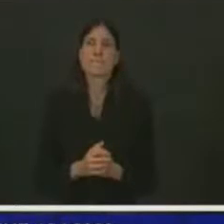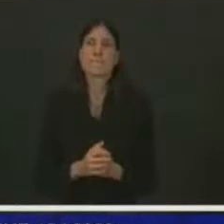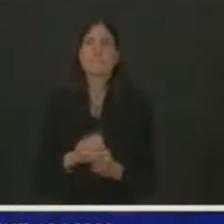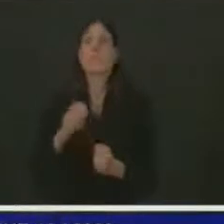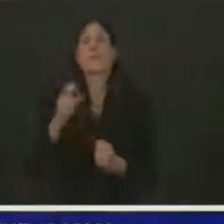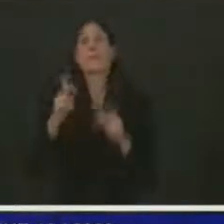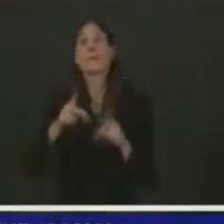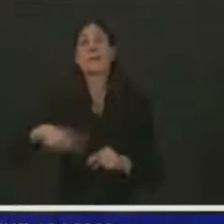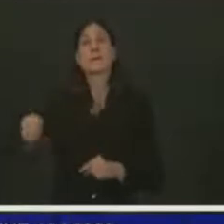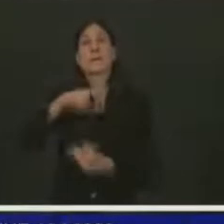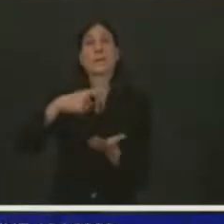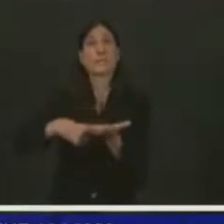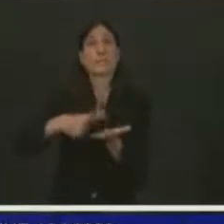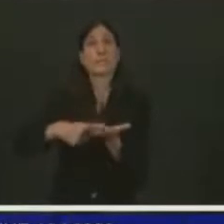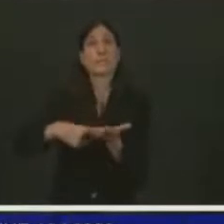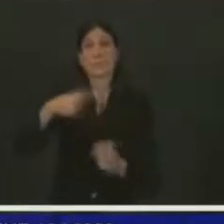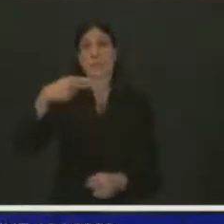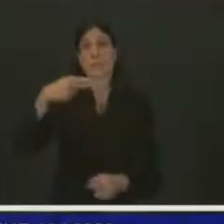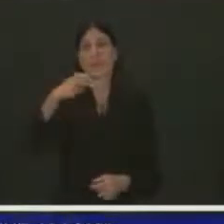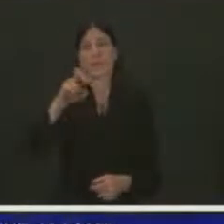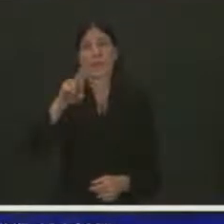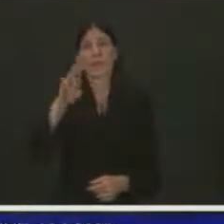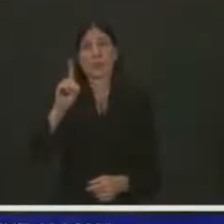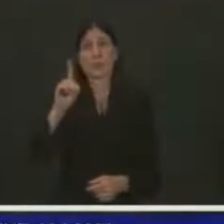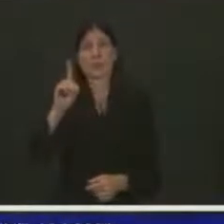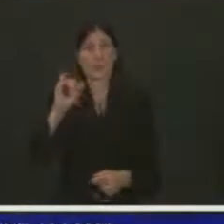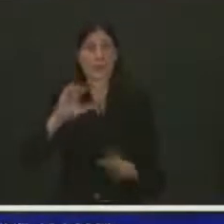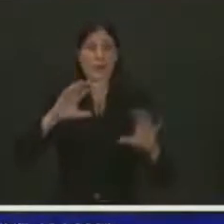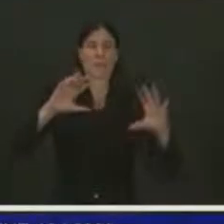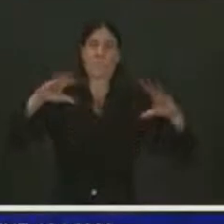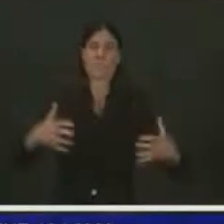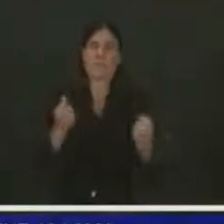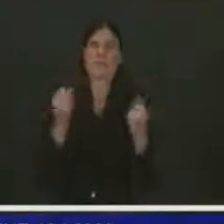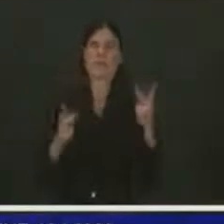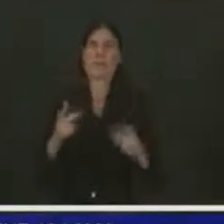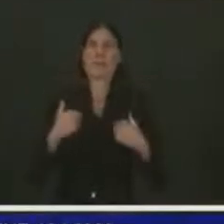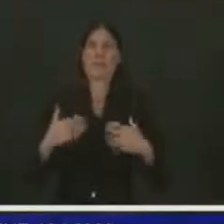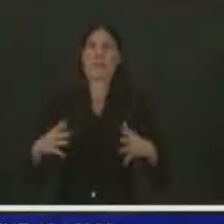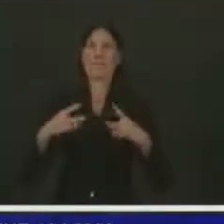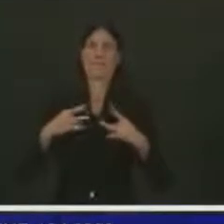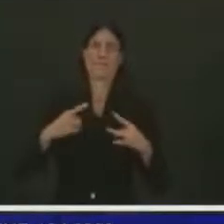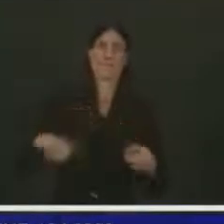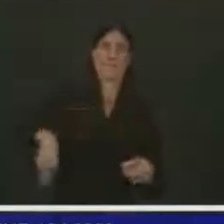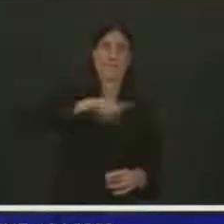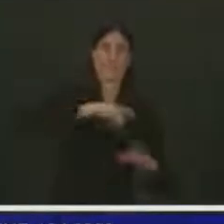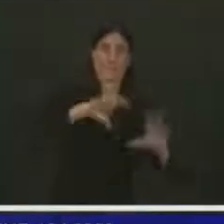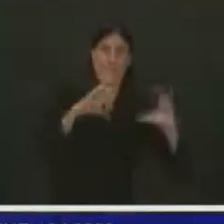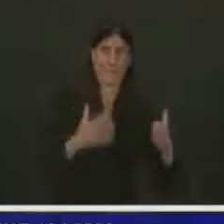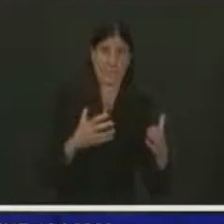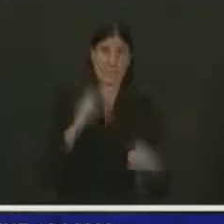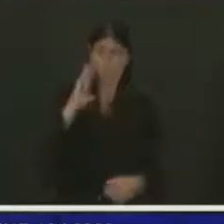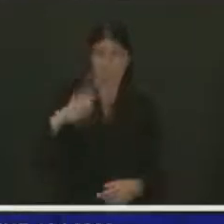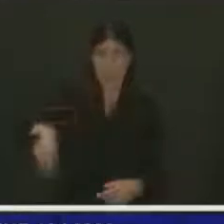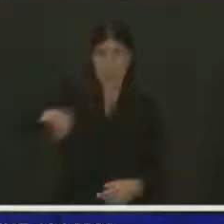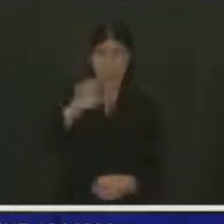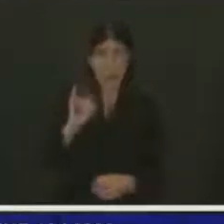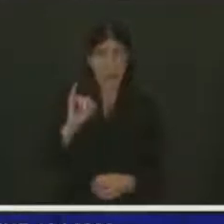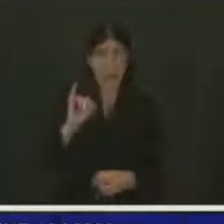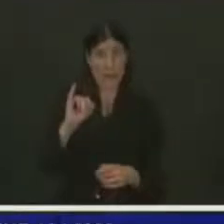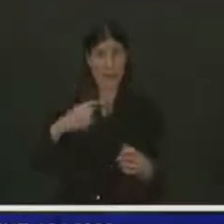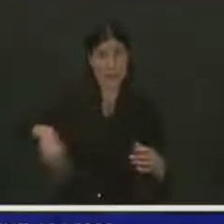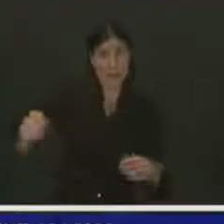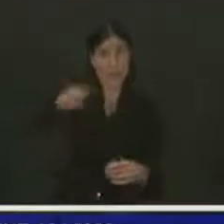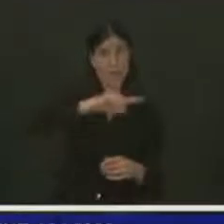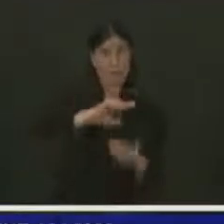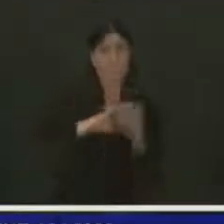something that we may have already encountered or are moving towards as we continue to reopen the economy. So your first question